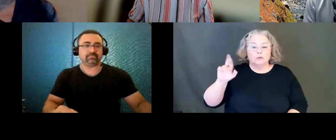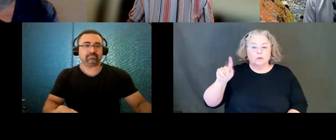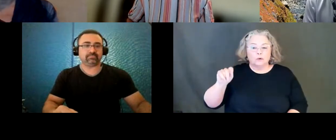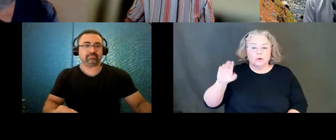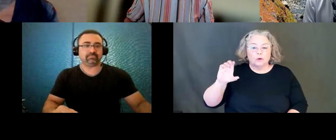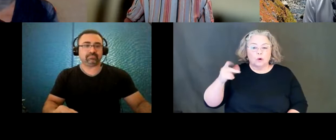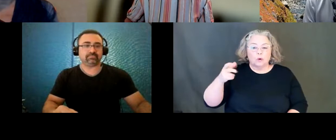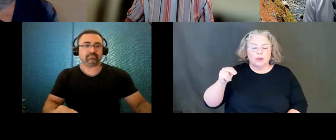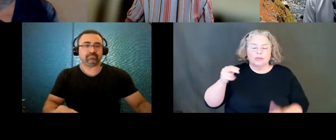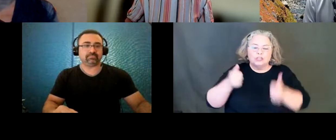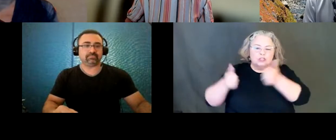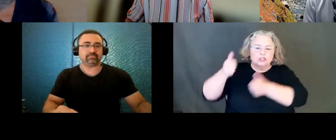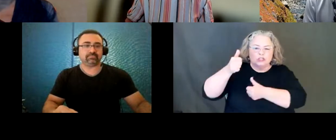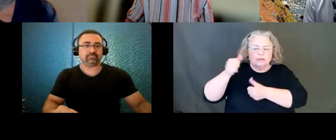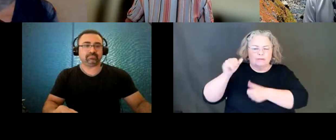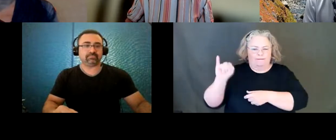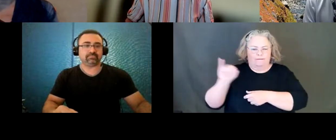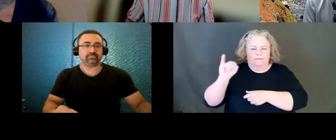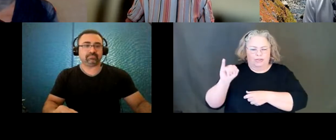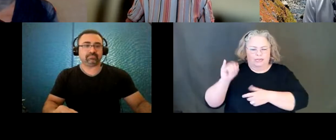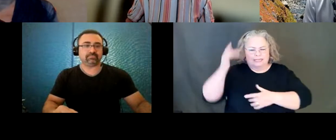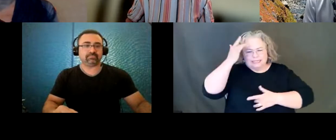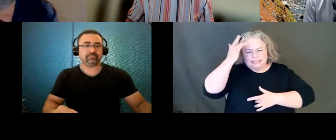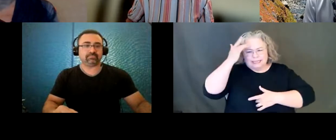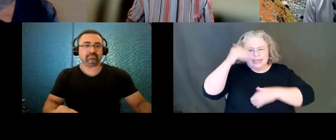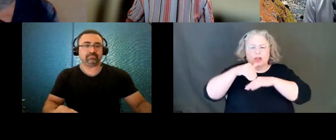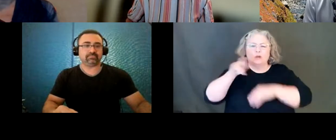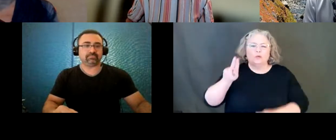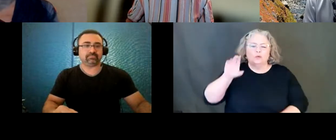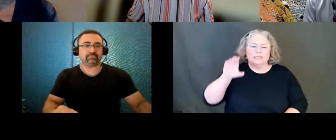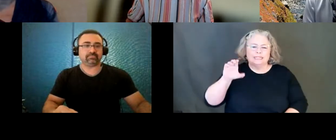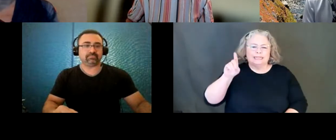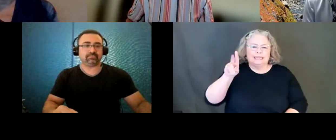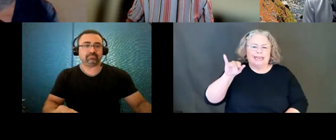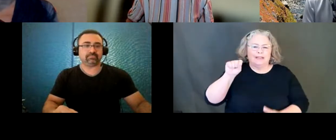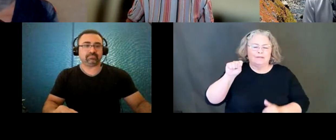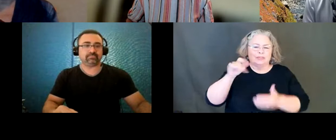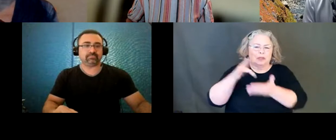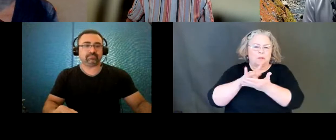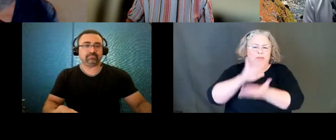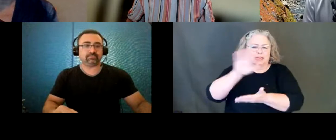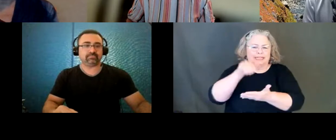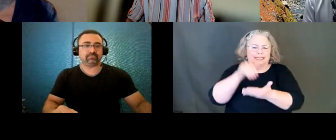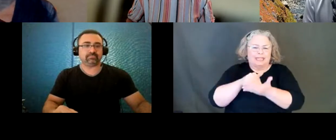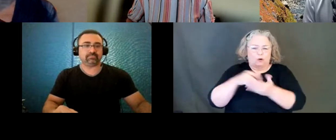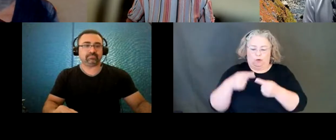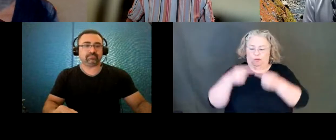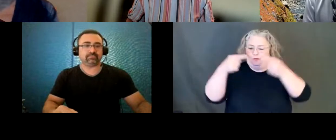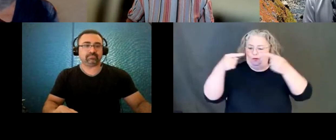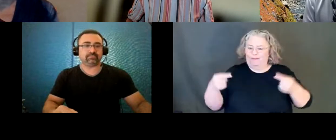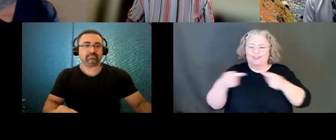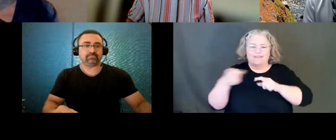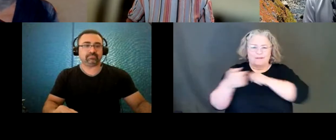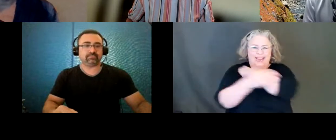Infectious Diseases at UC Davis Medical Center across the street from the county. And